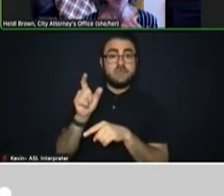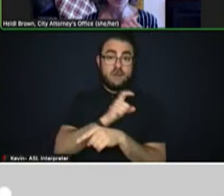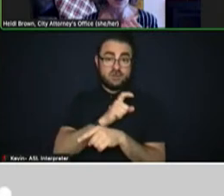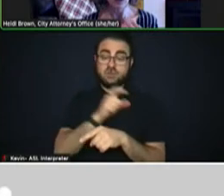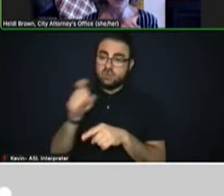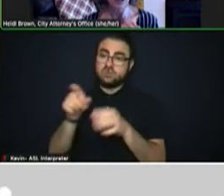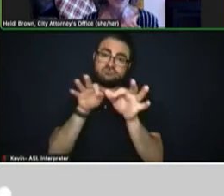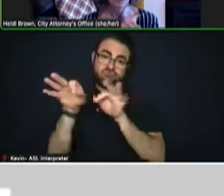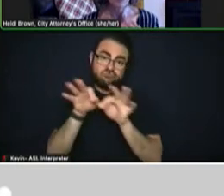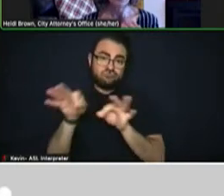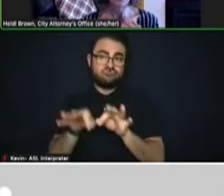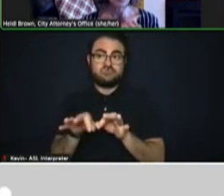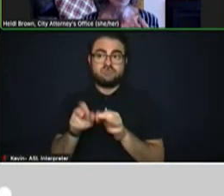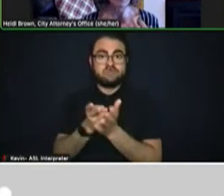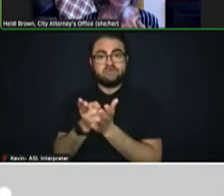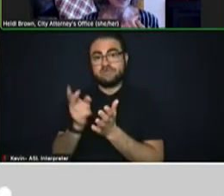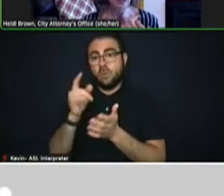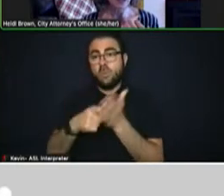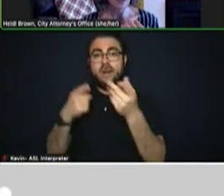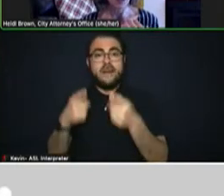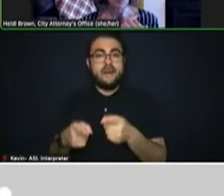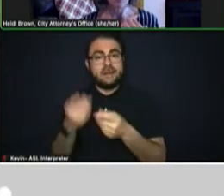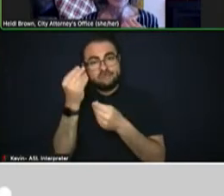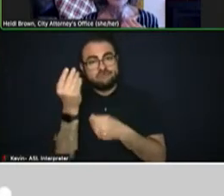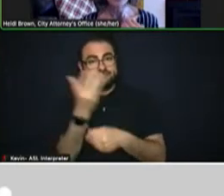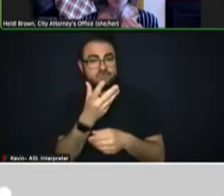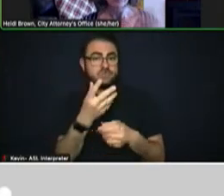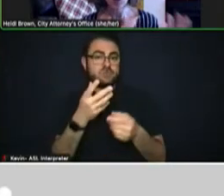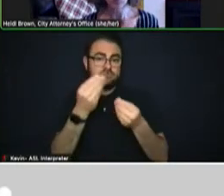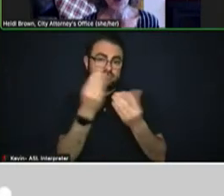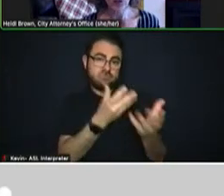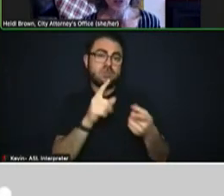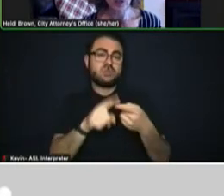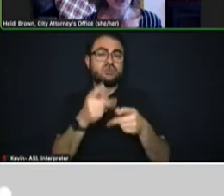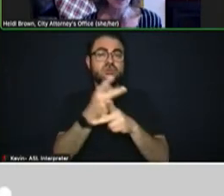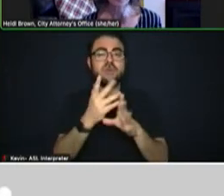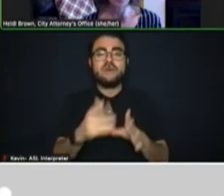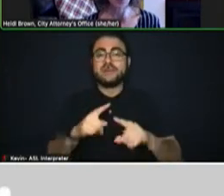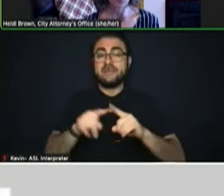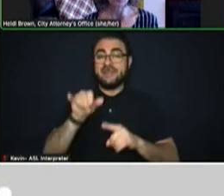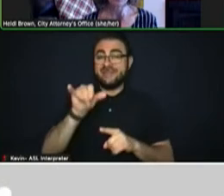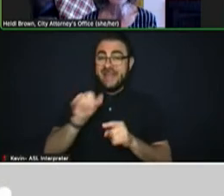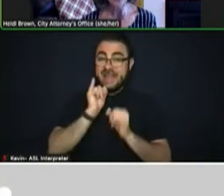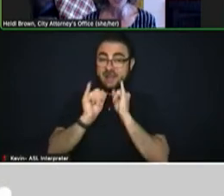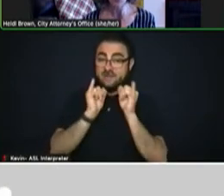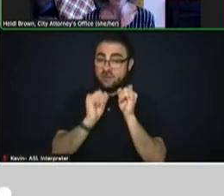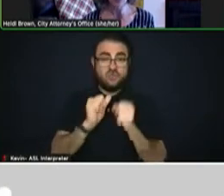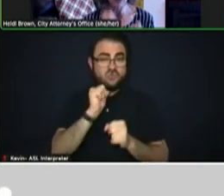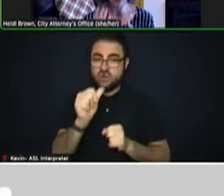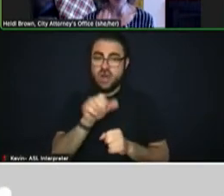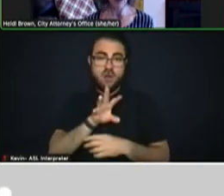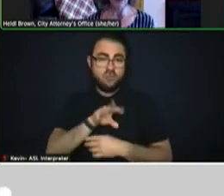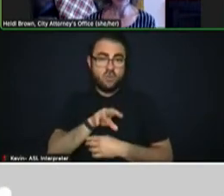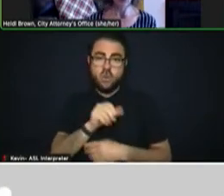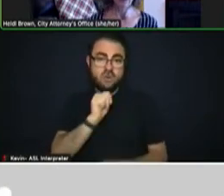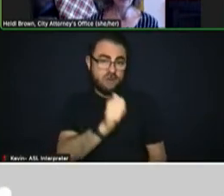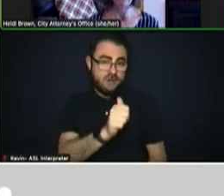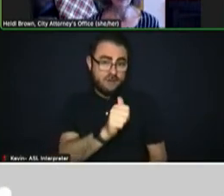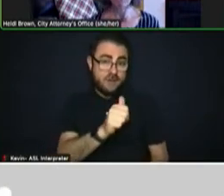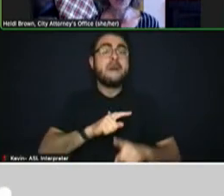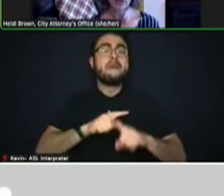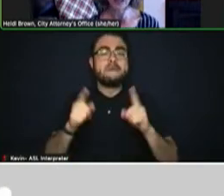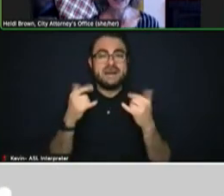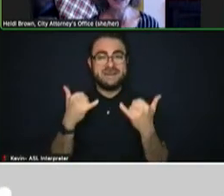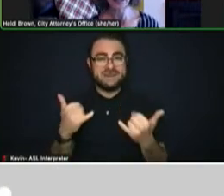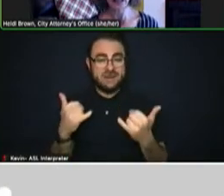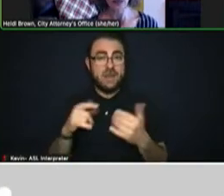what occurred to the supervisor, but it's not recorded. So now what'll be required is when they give